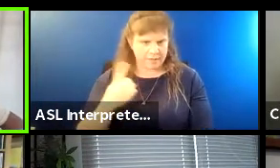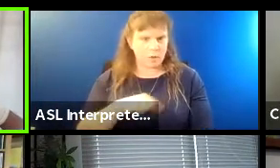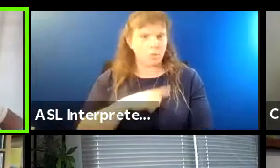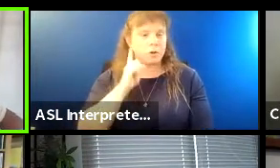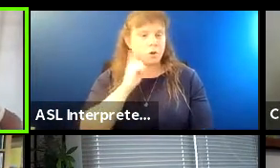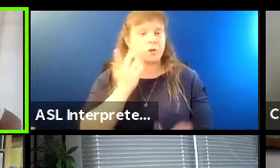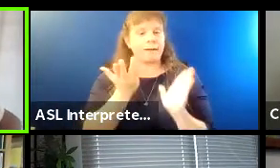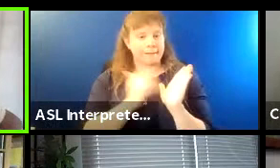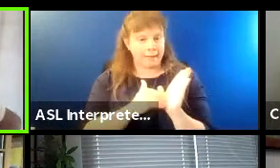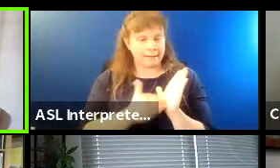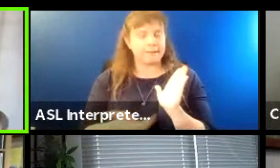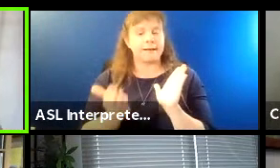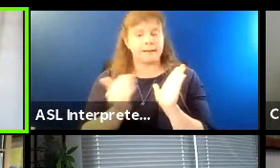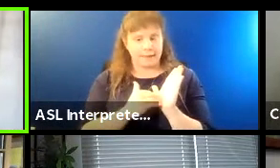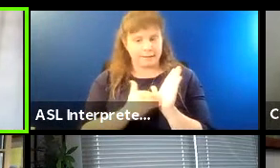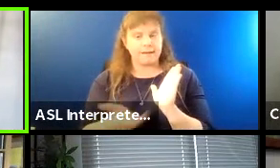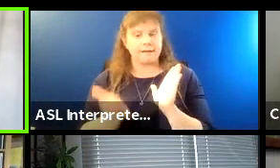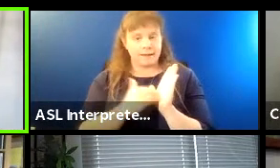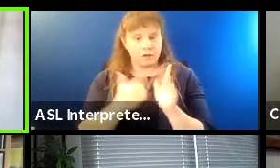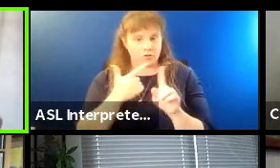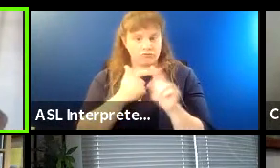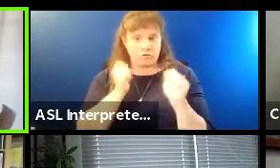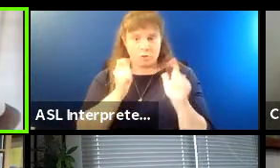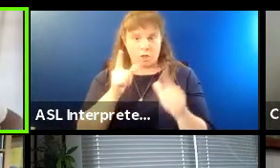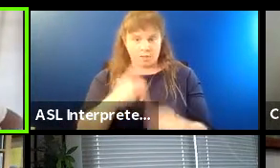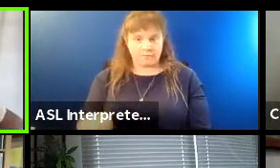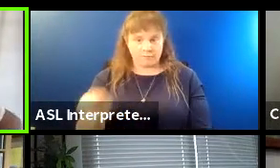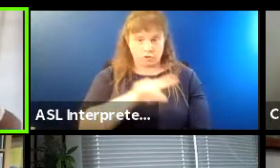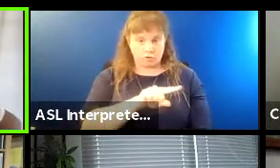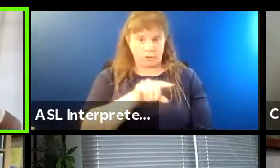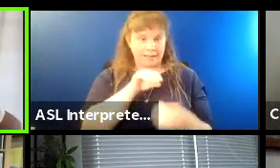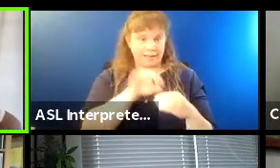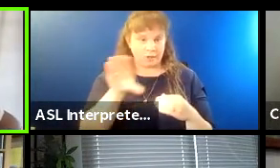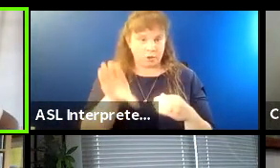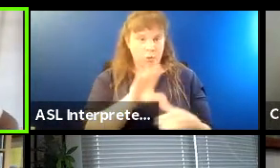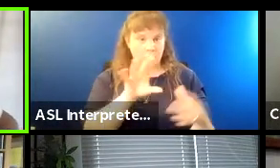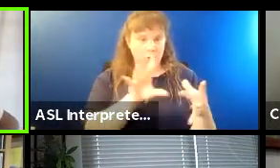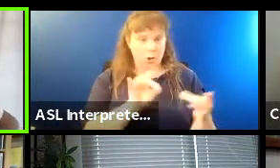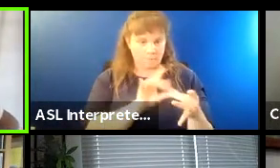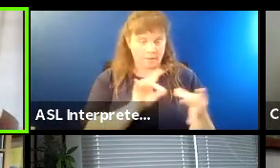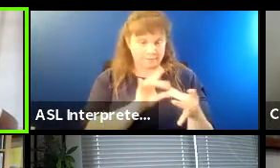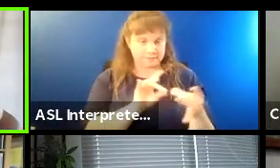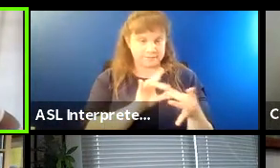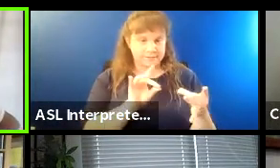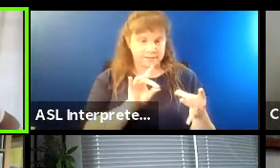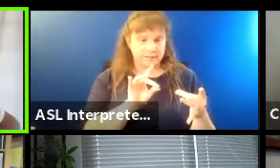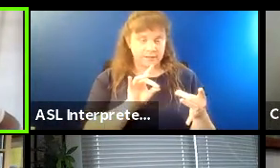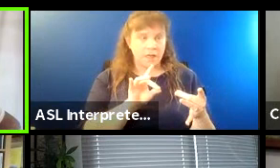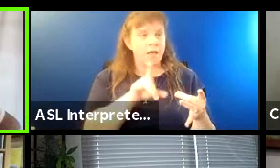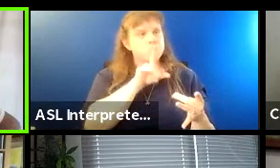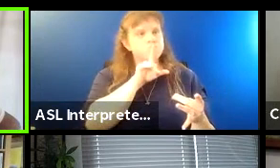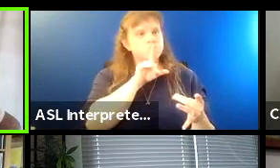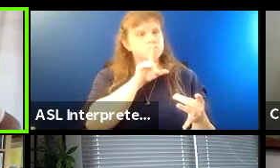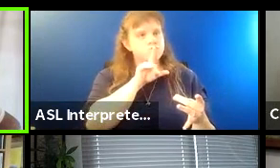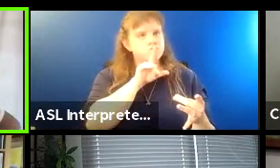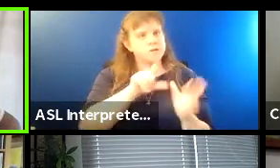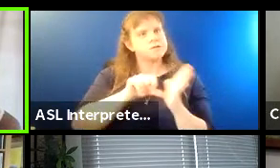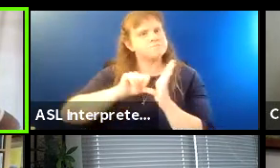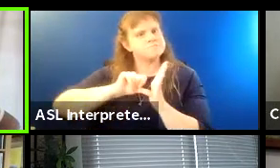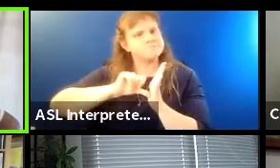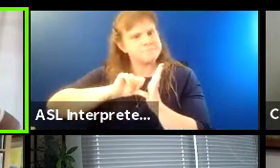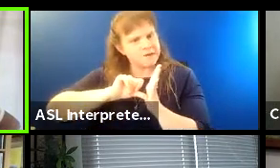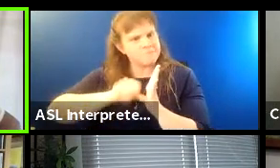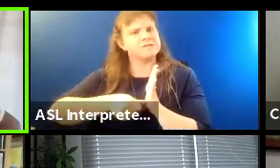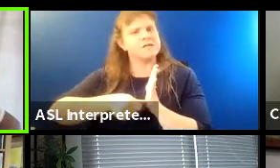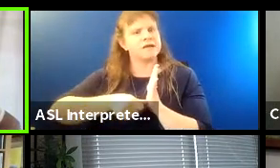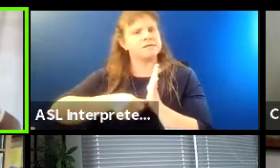and over again from you all in your comments that reinforced a